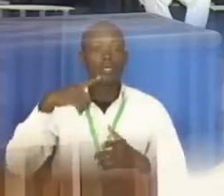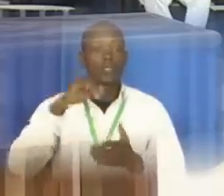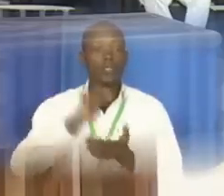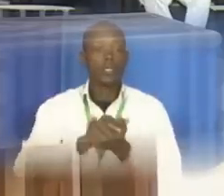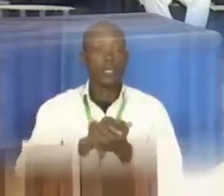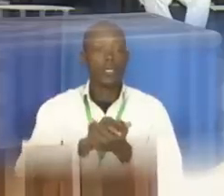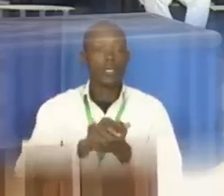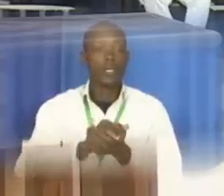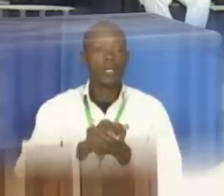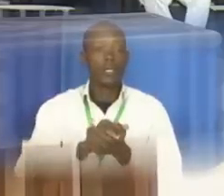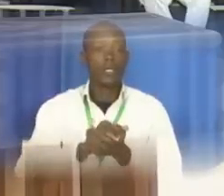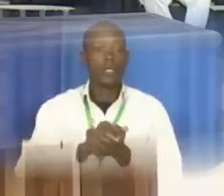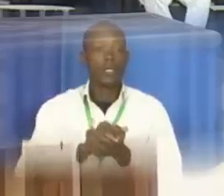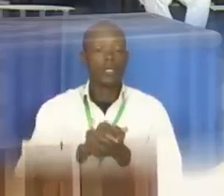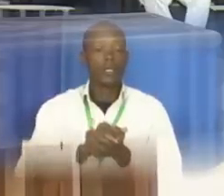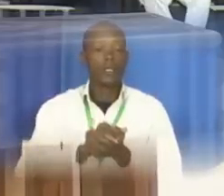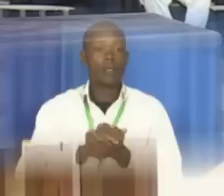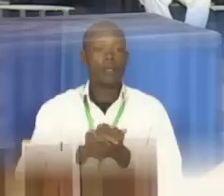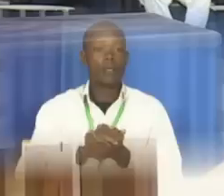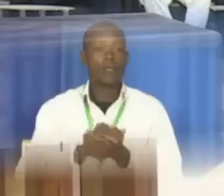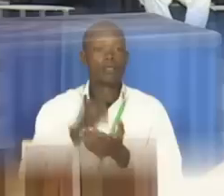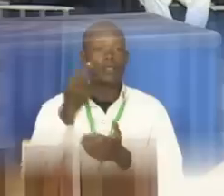this year will be, the earth